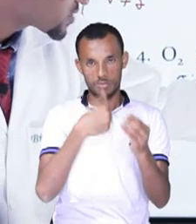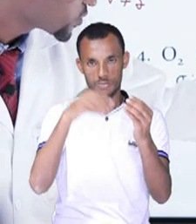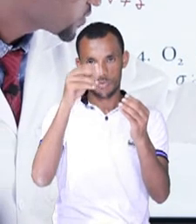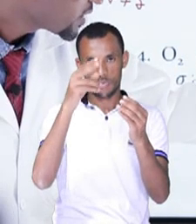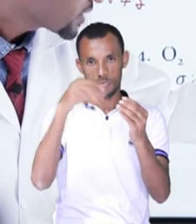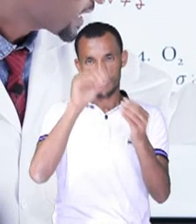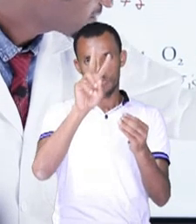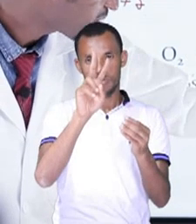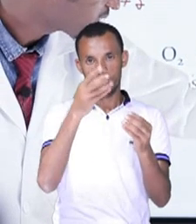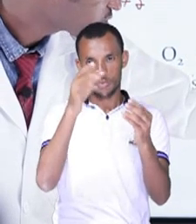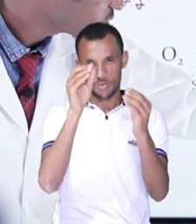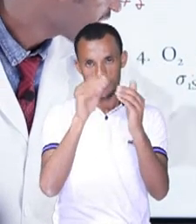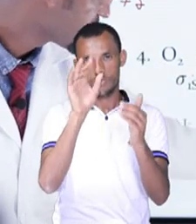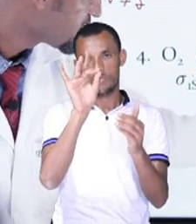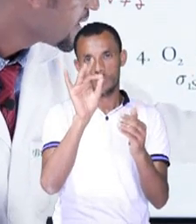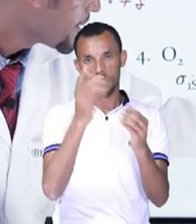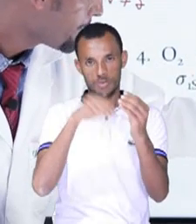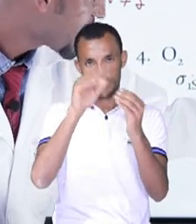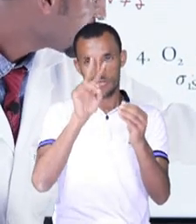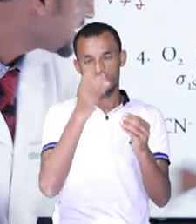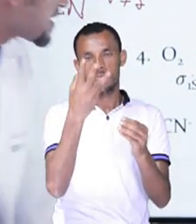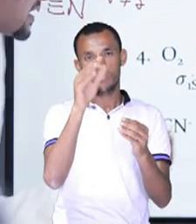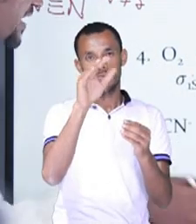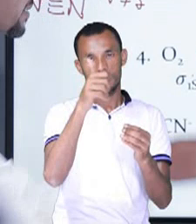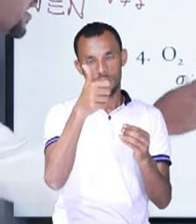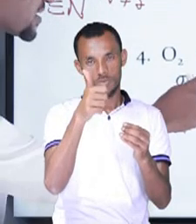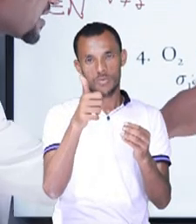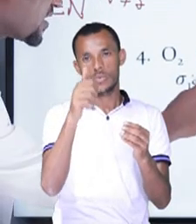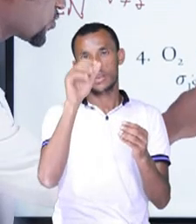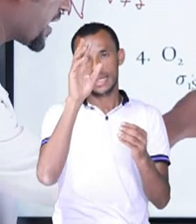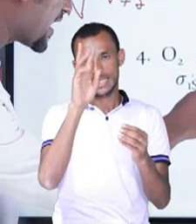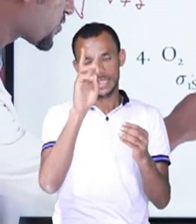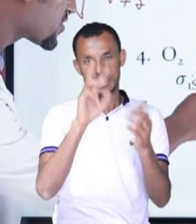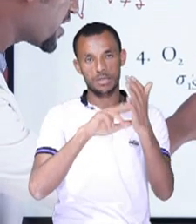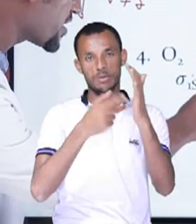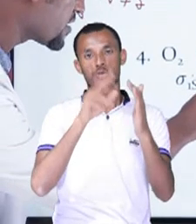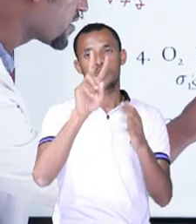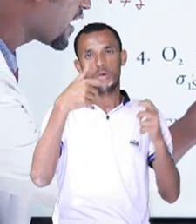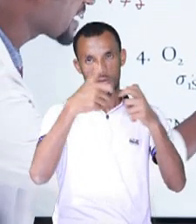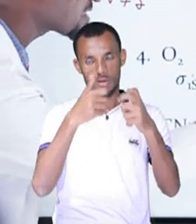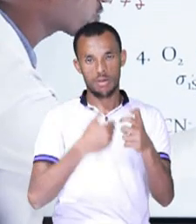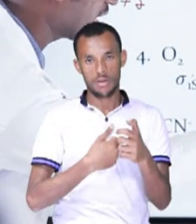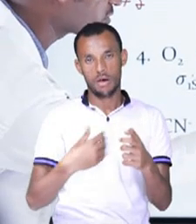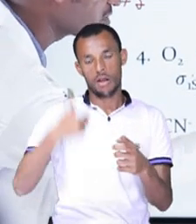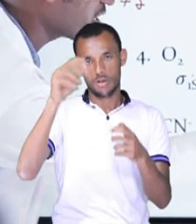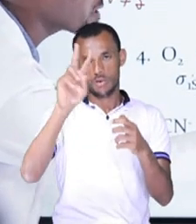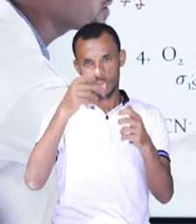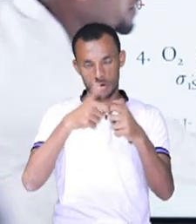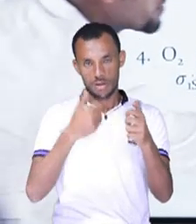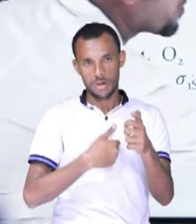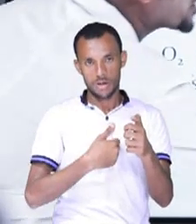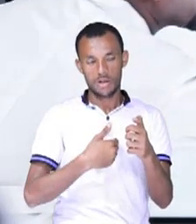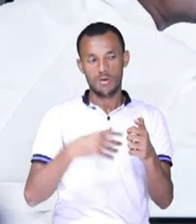6 plus 2, 8 plus 2, 10. Minus 6. 6 means 2 electrons here, another 2 electrons